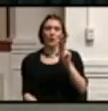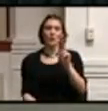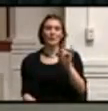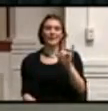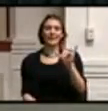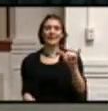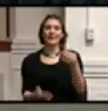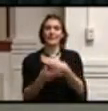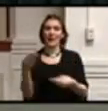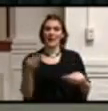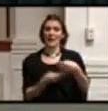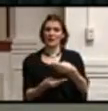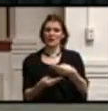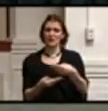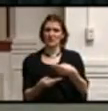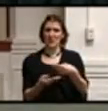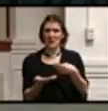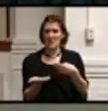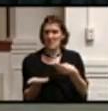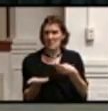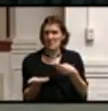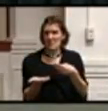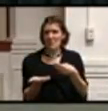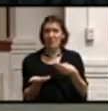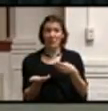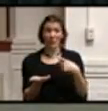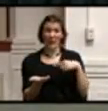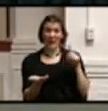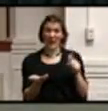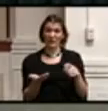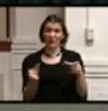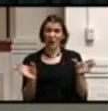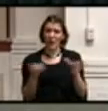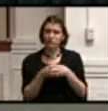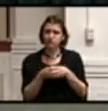utilities budget. I don't think we need to convene as